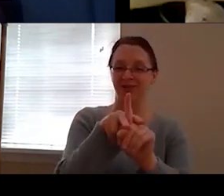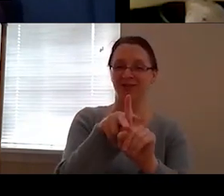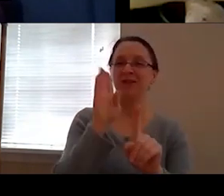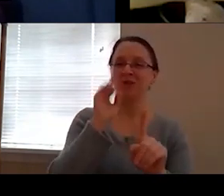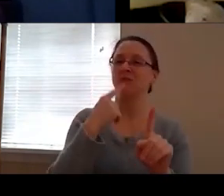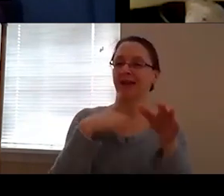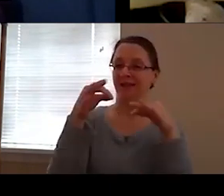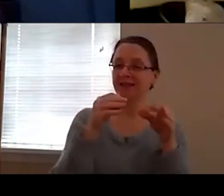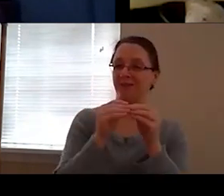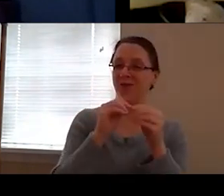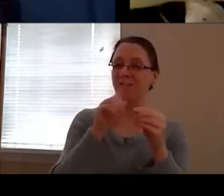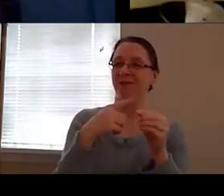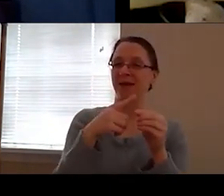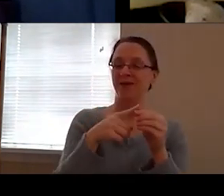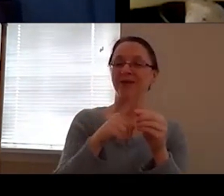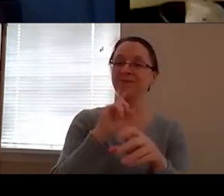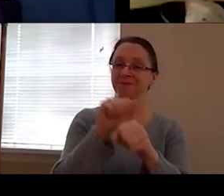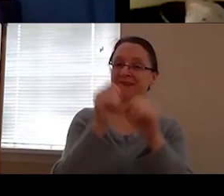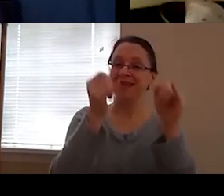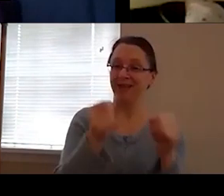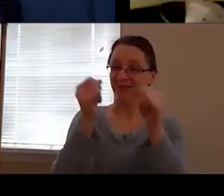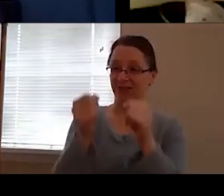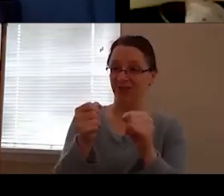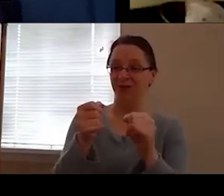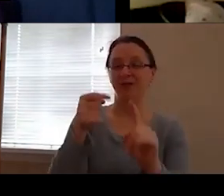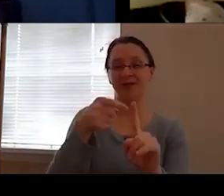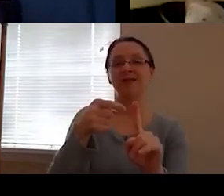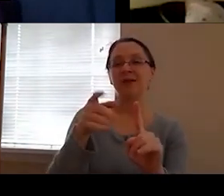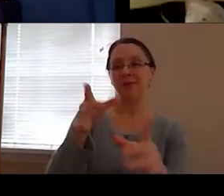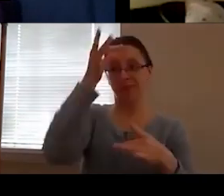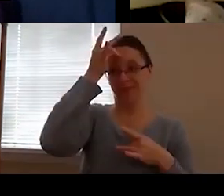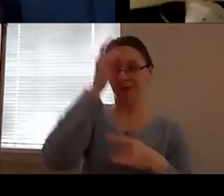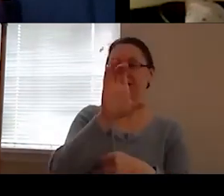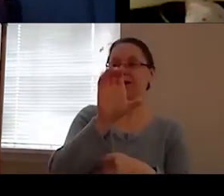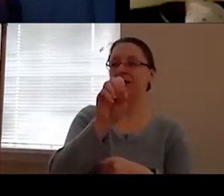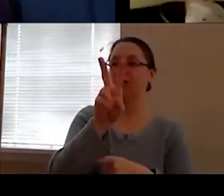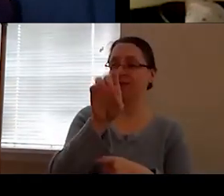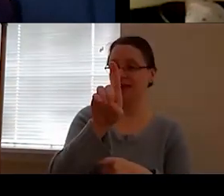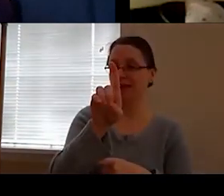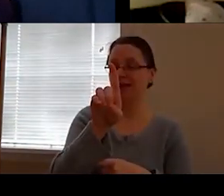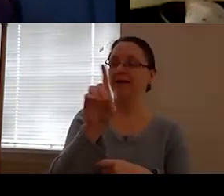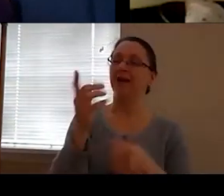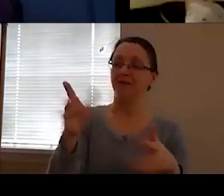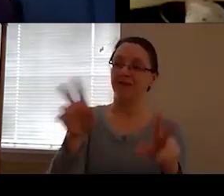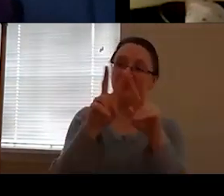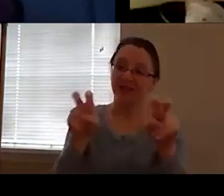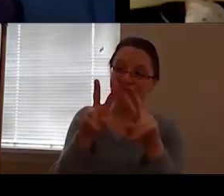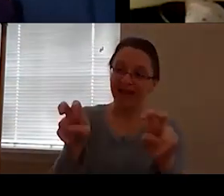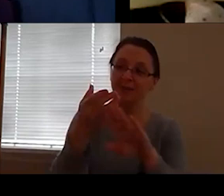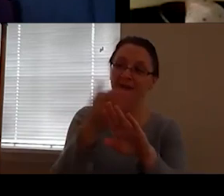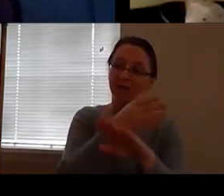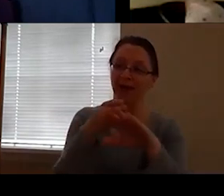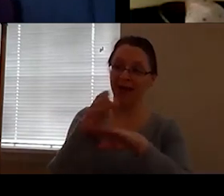tell us about a real individual who's evidently been infected with COVID, and you have assessments on that individual before and after the